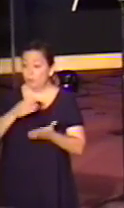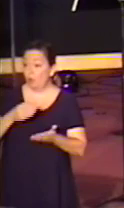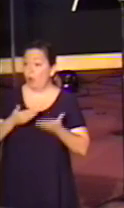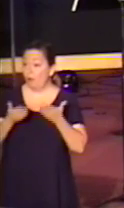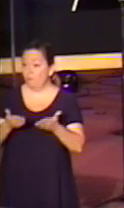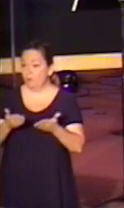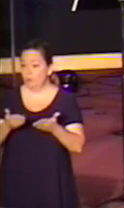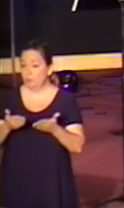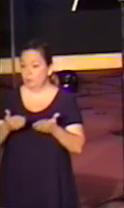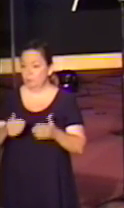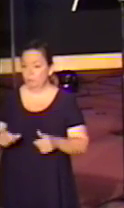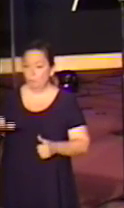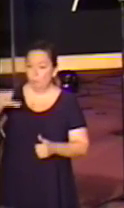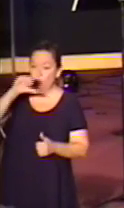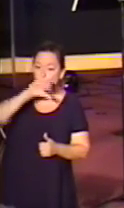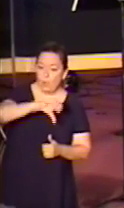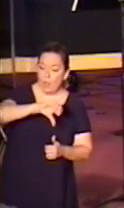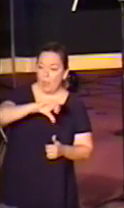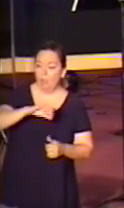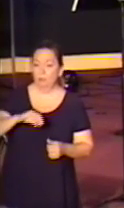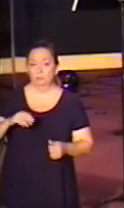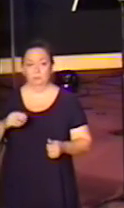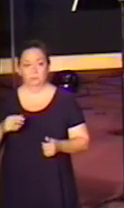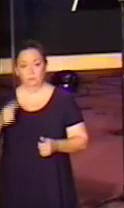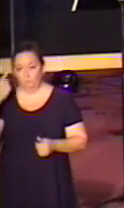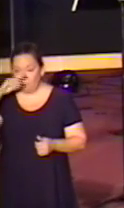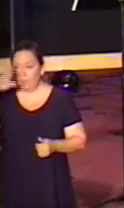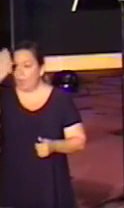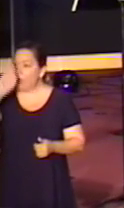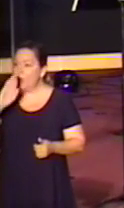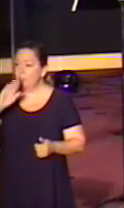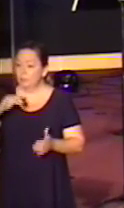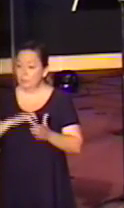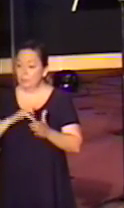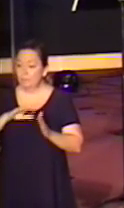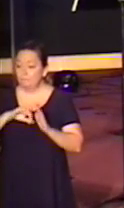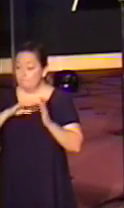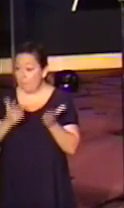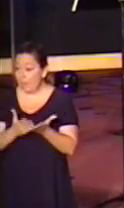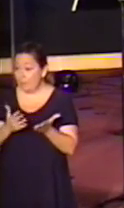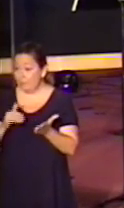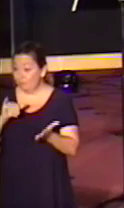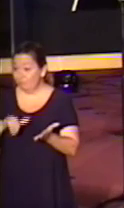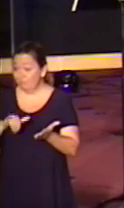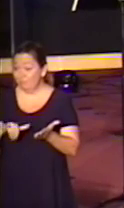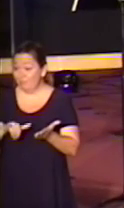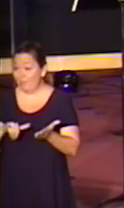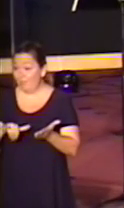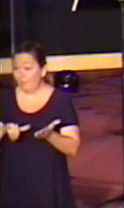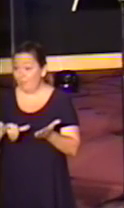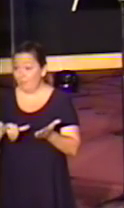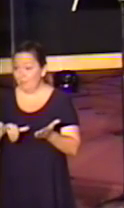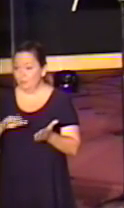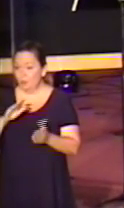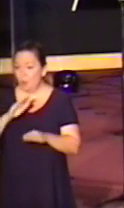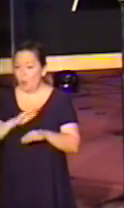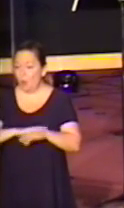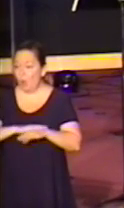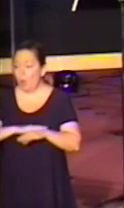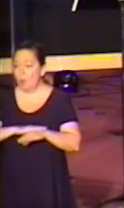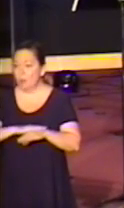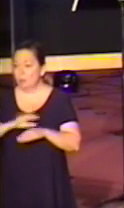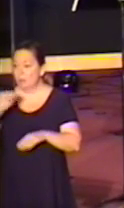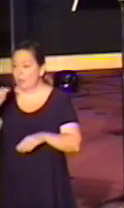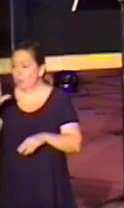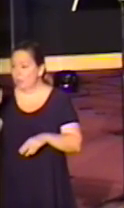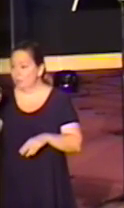wine, he poured it out to his God. But in the Bible, that pouring out of that offering was on the altar before the sacrifice